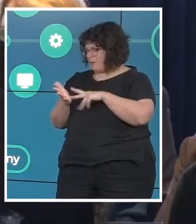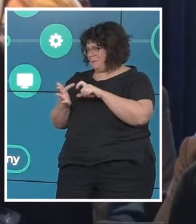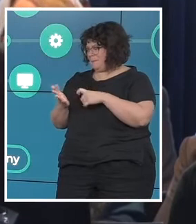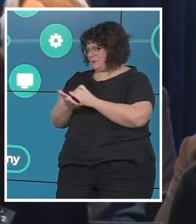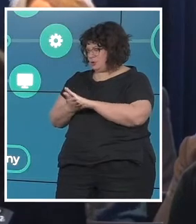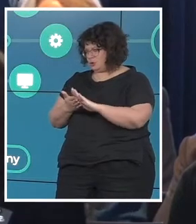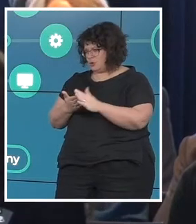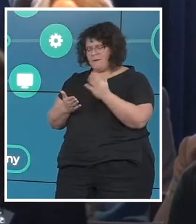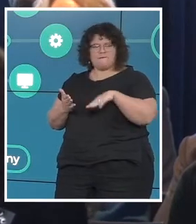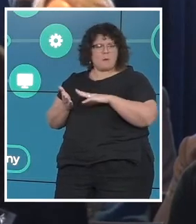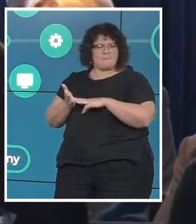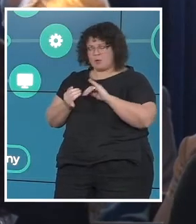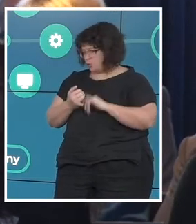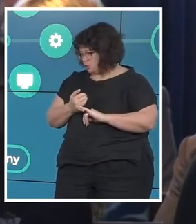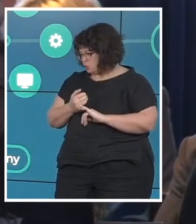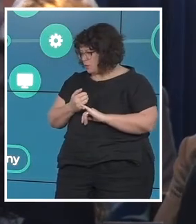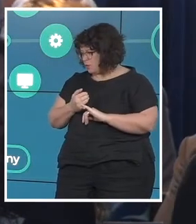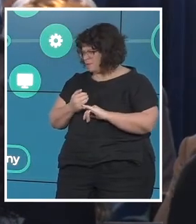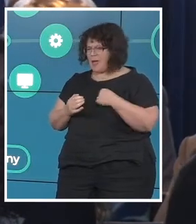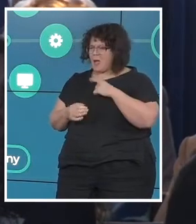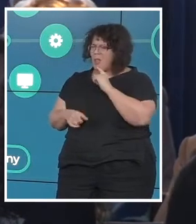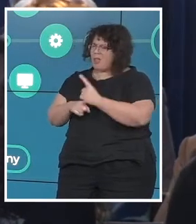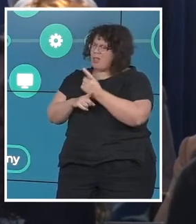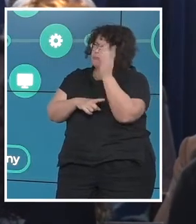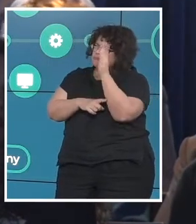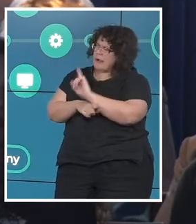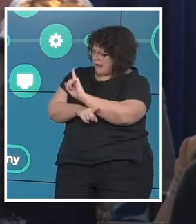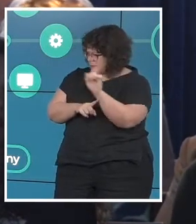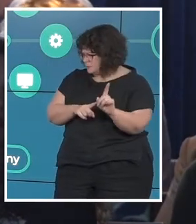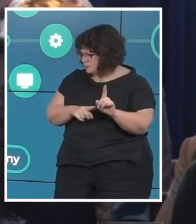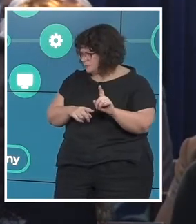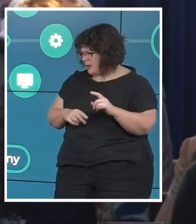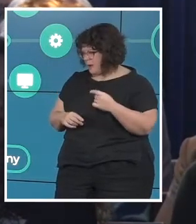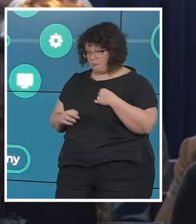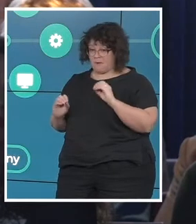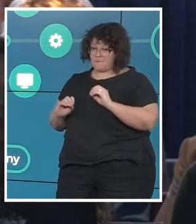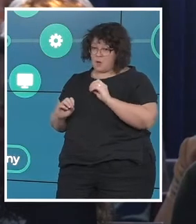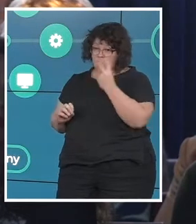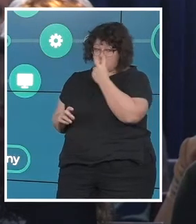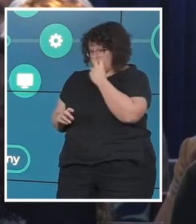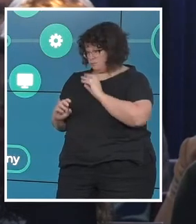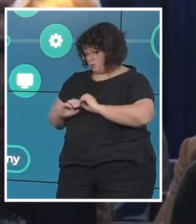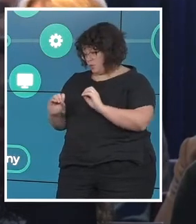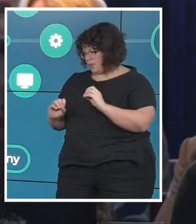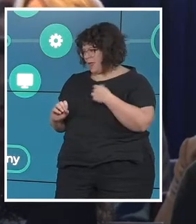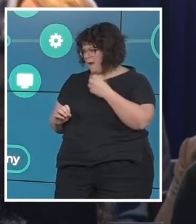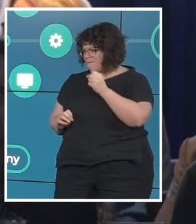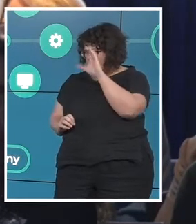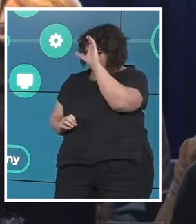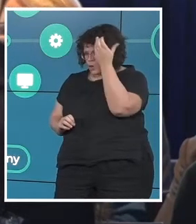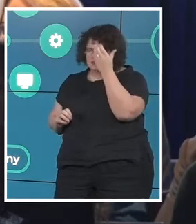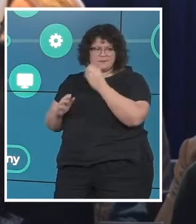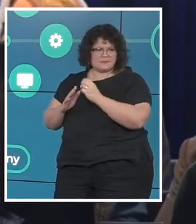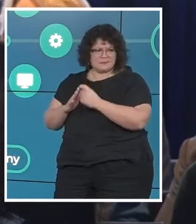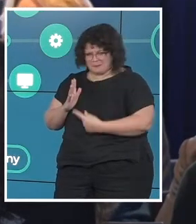cognitive disability, and when people present me with a map, I would say, hey, I'm not a bird. Can you present that information